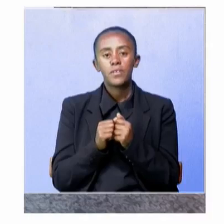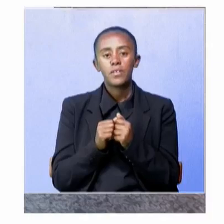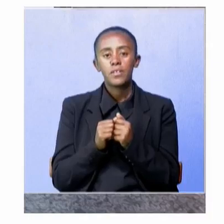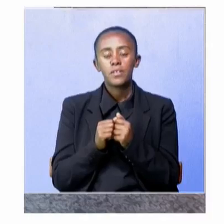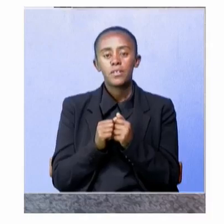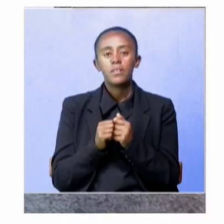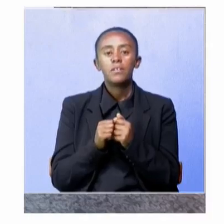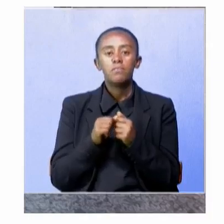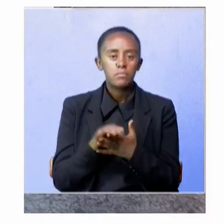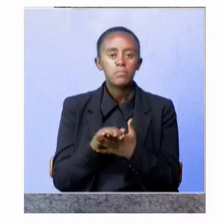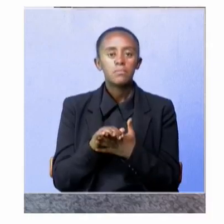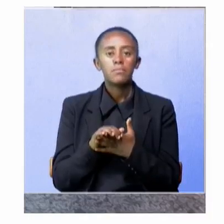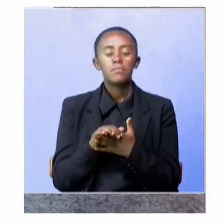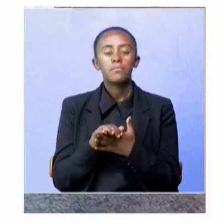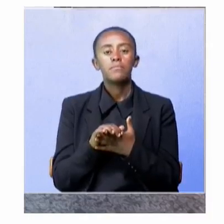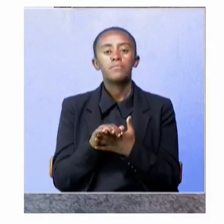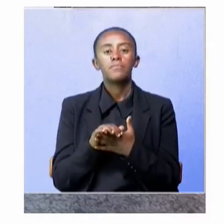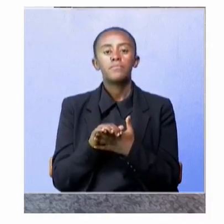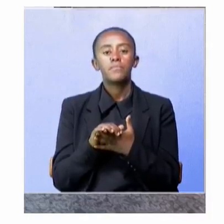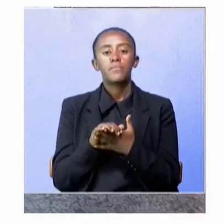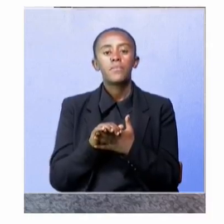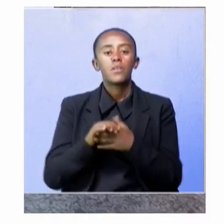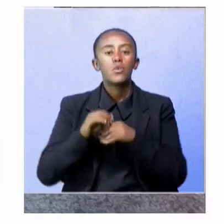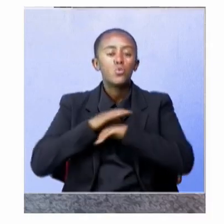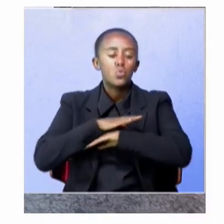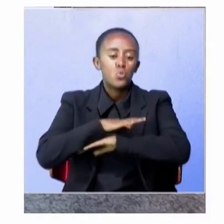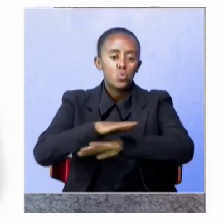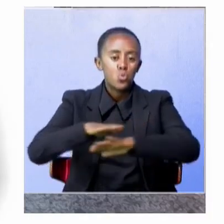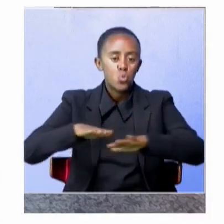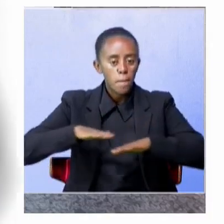exercises like swimming